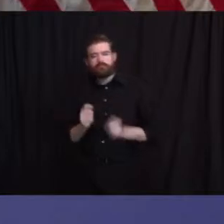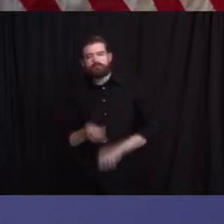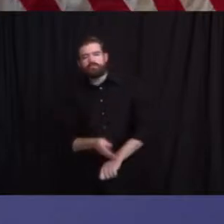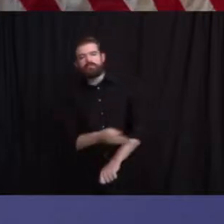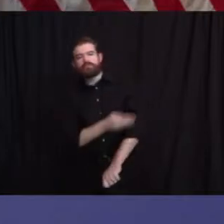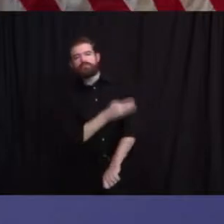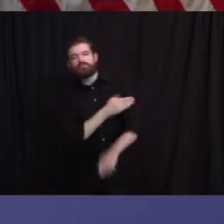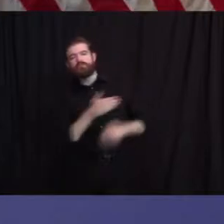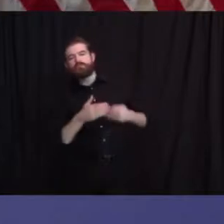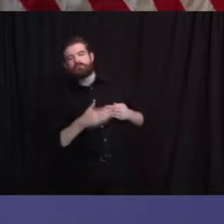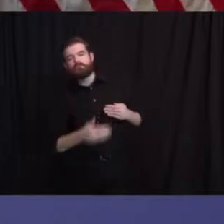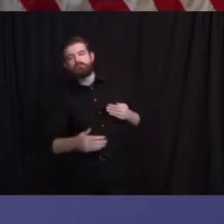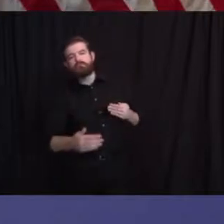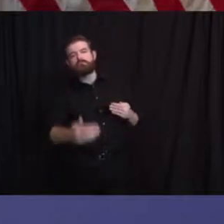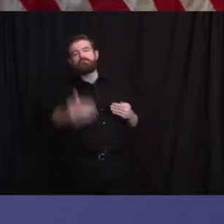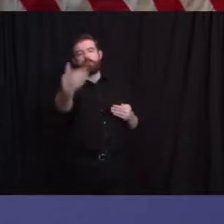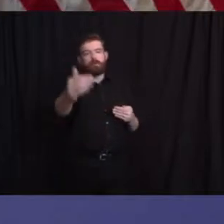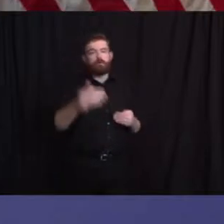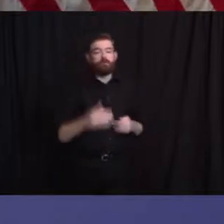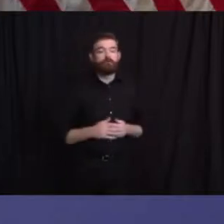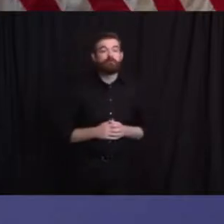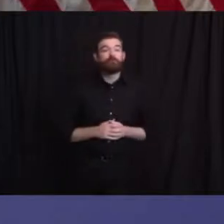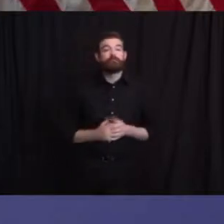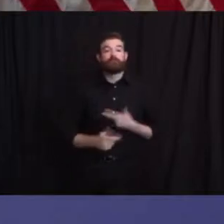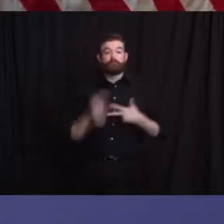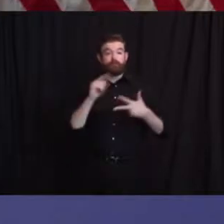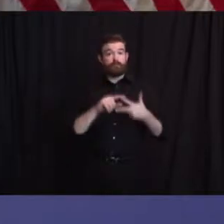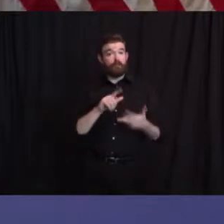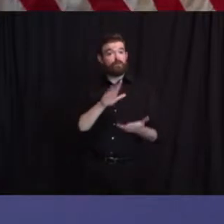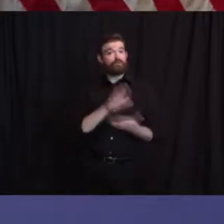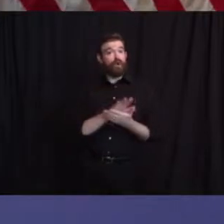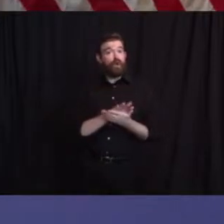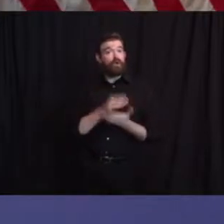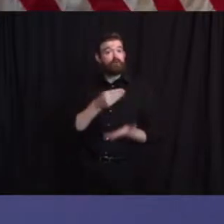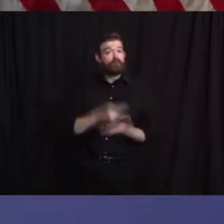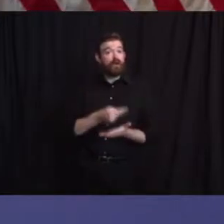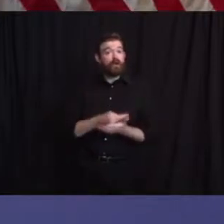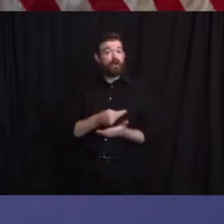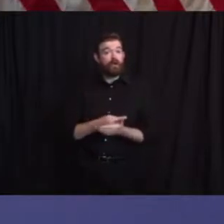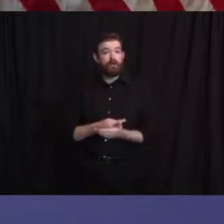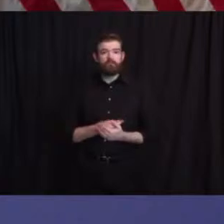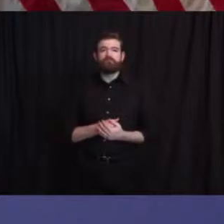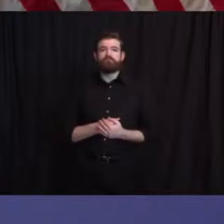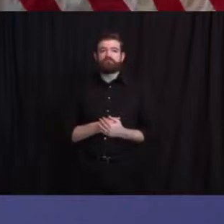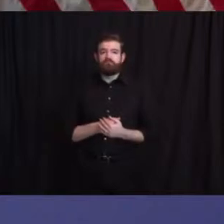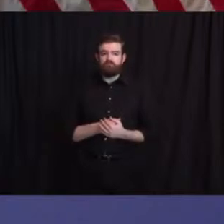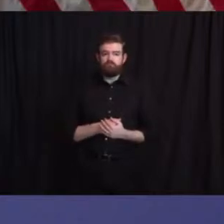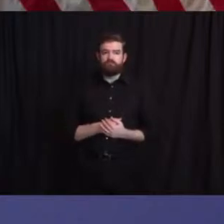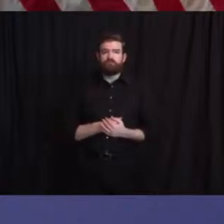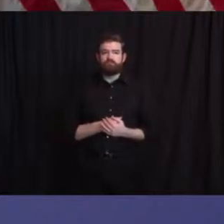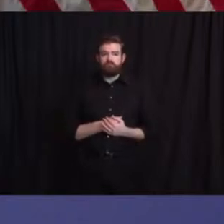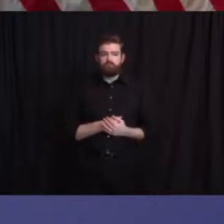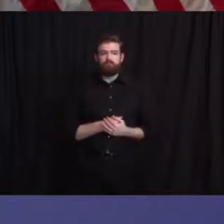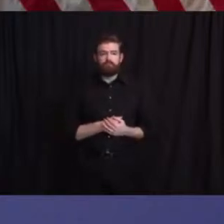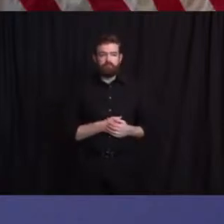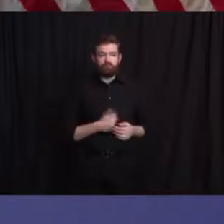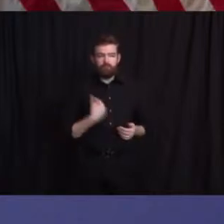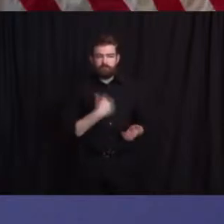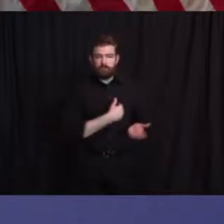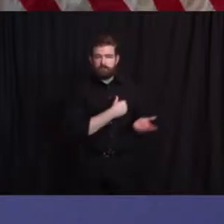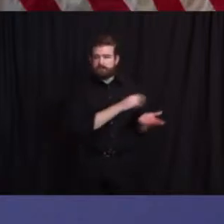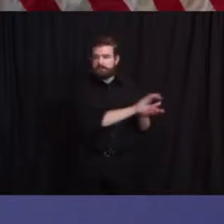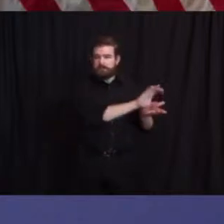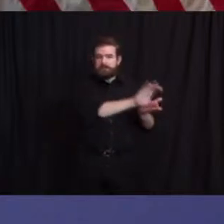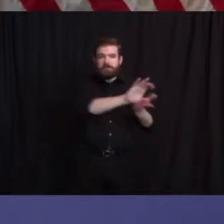lot more than just school funding that's important to me, that's right now in the budget we submitted that's either deferred or cut. It's a